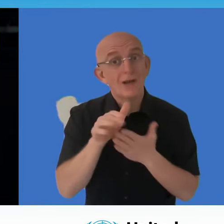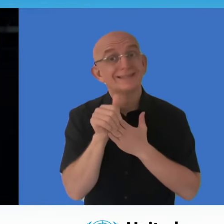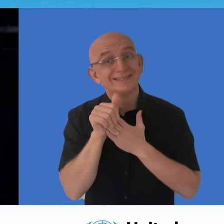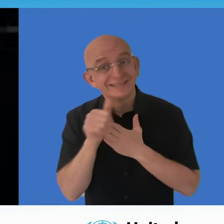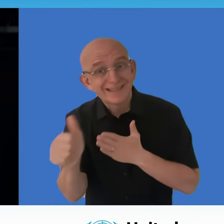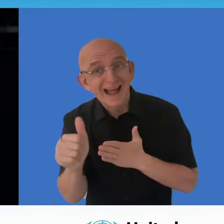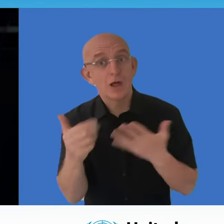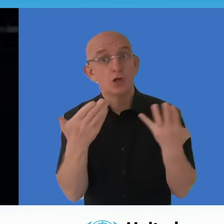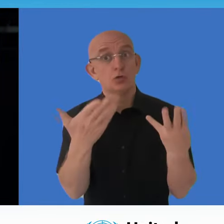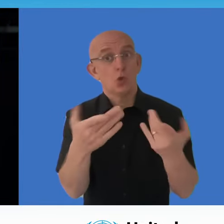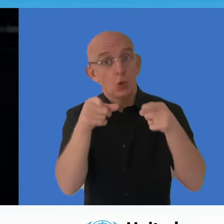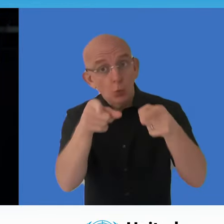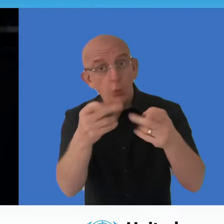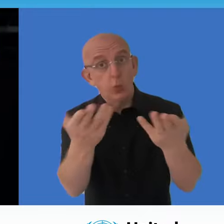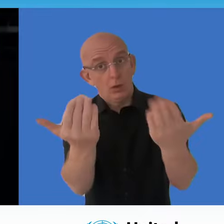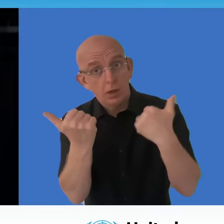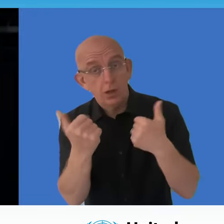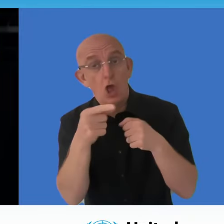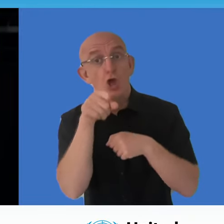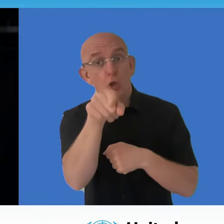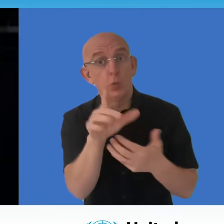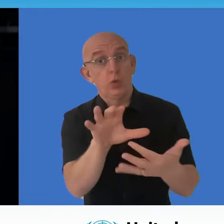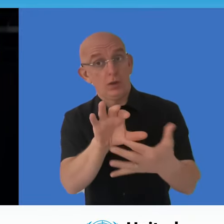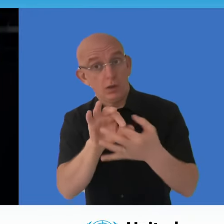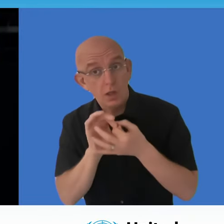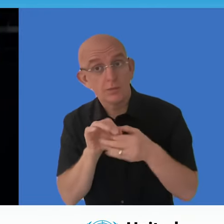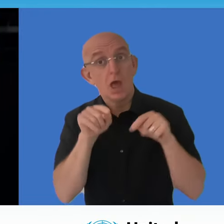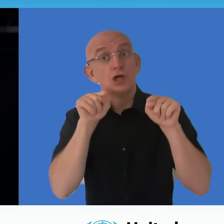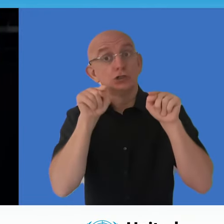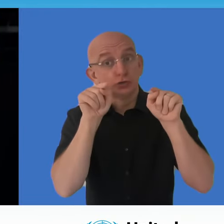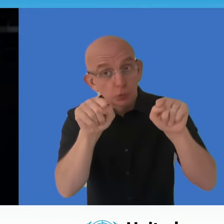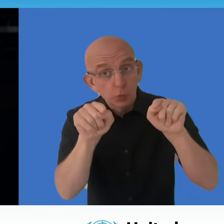You are the future of multilateral cooperation.